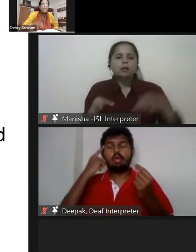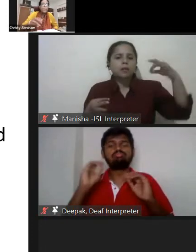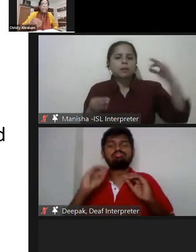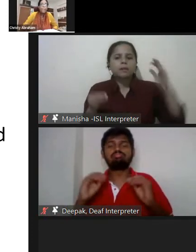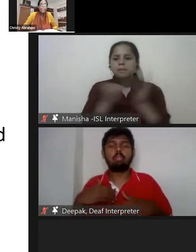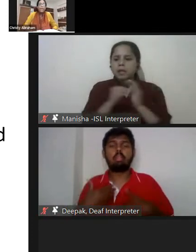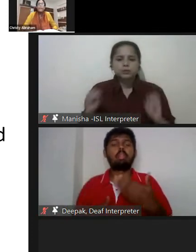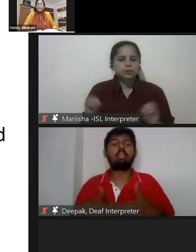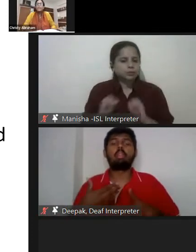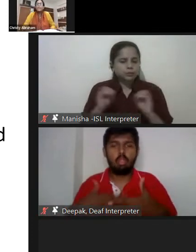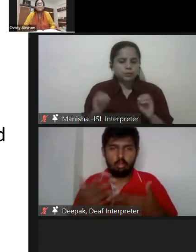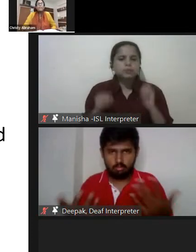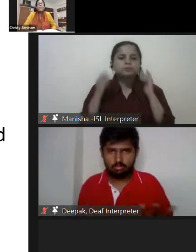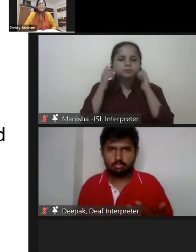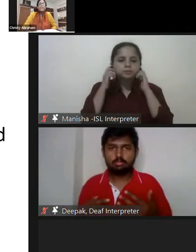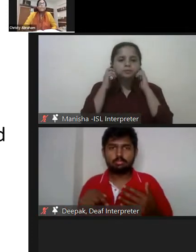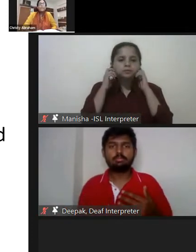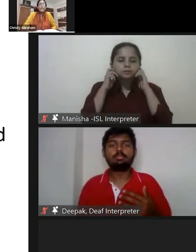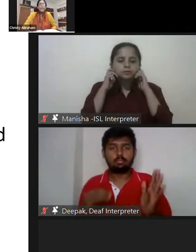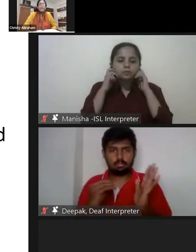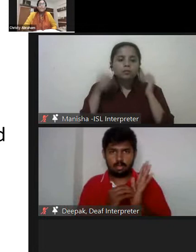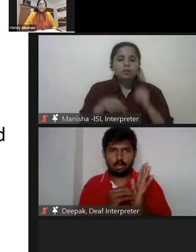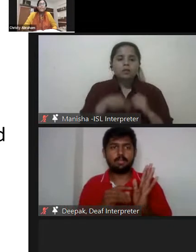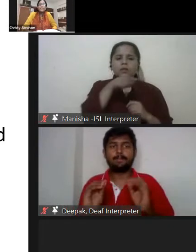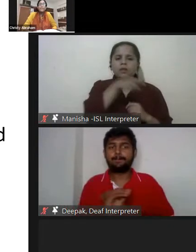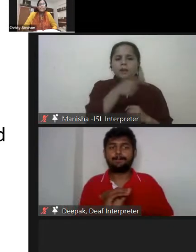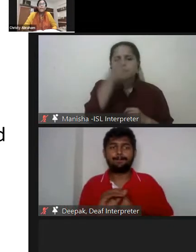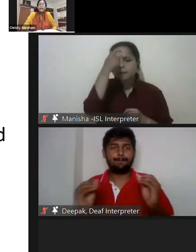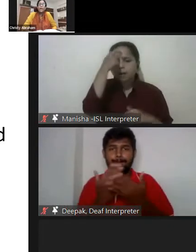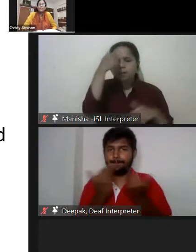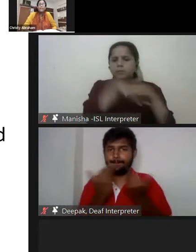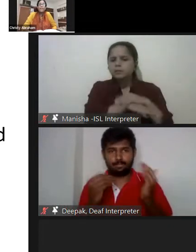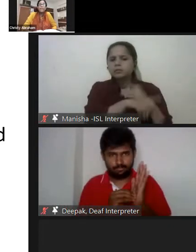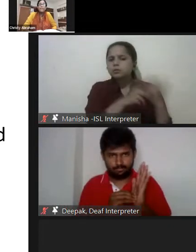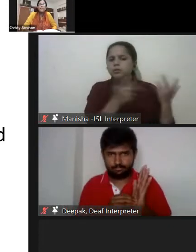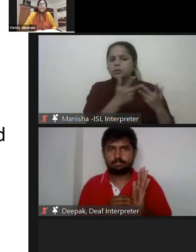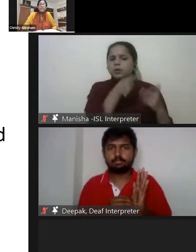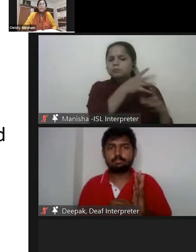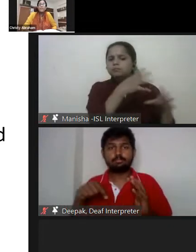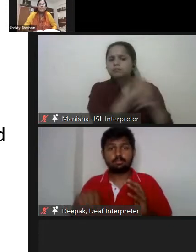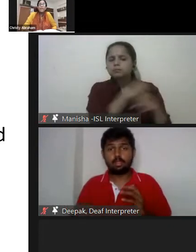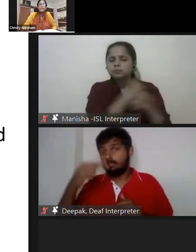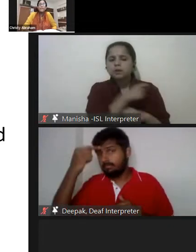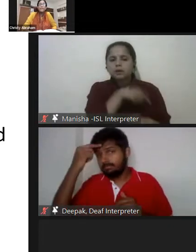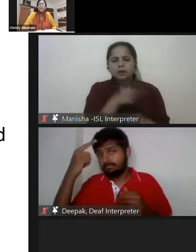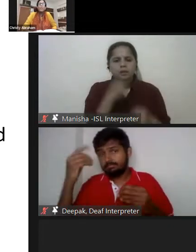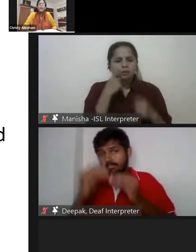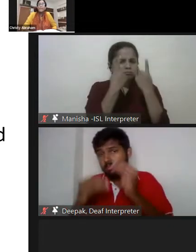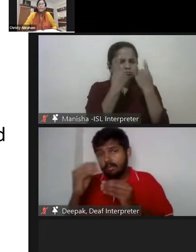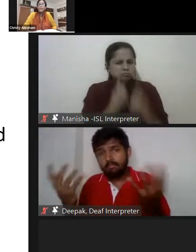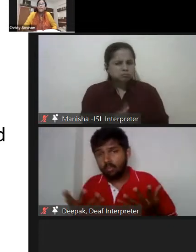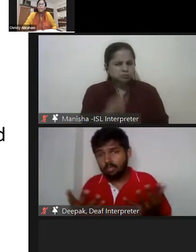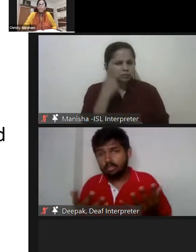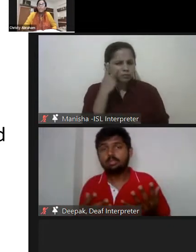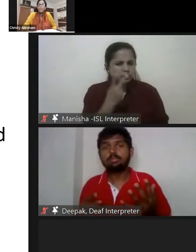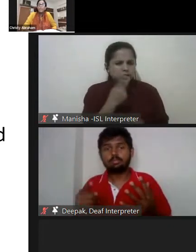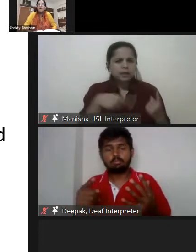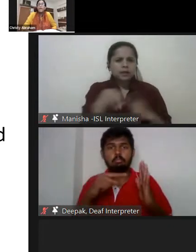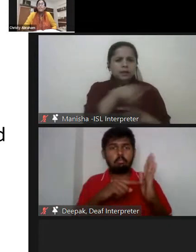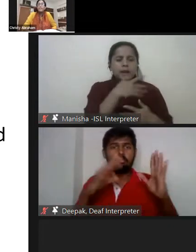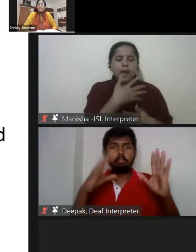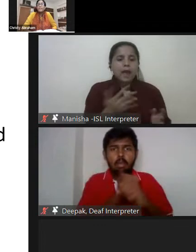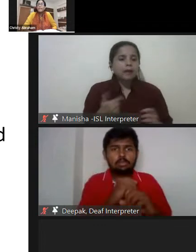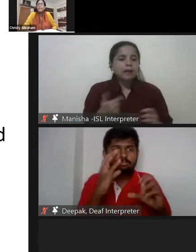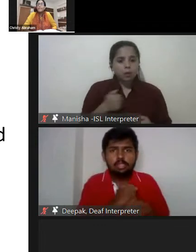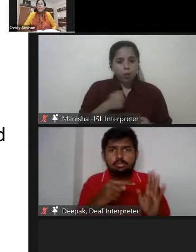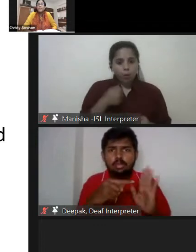please. Now, the setbacks of Rehab 2030, as the analysis shows, is that there is no buy-in from countries.